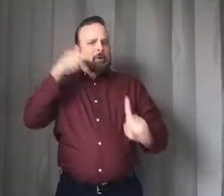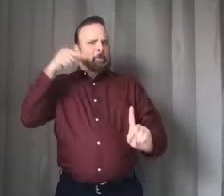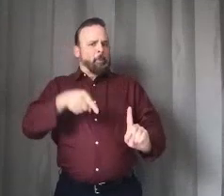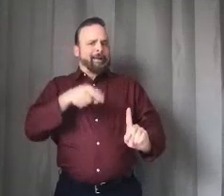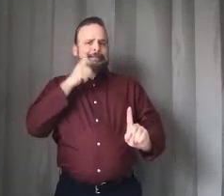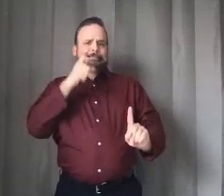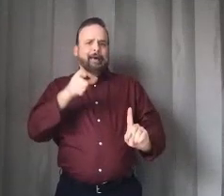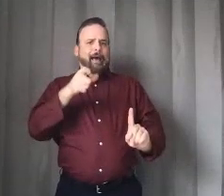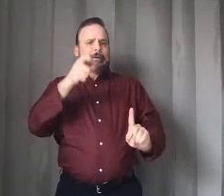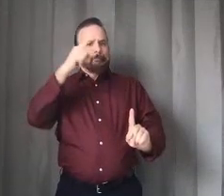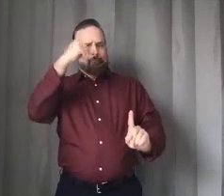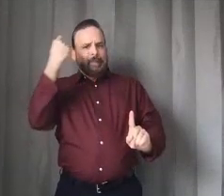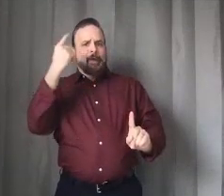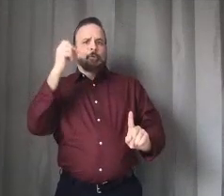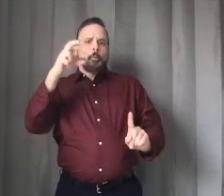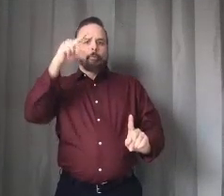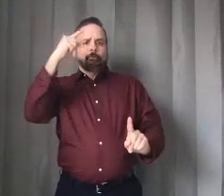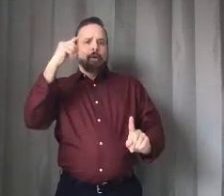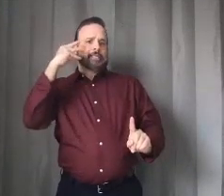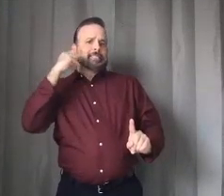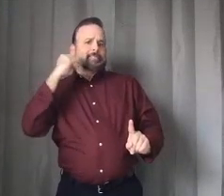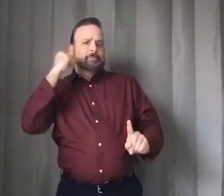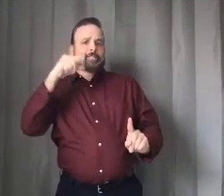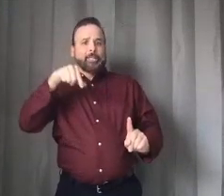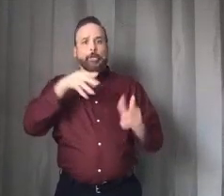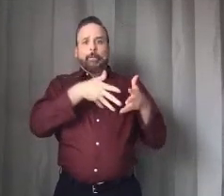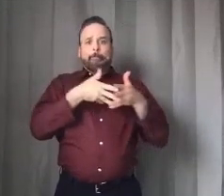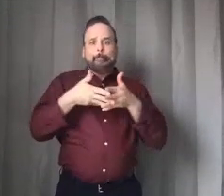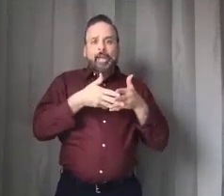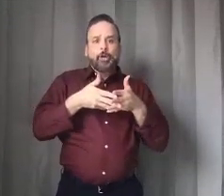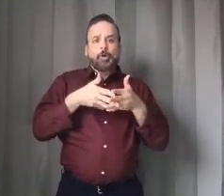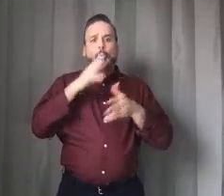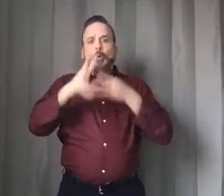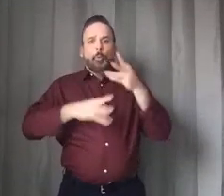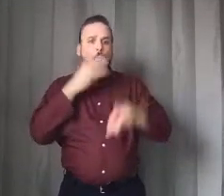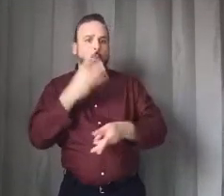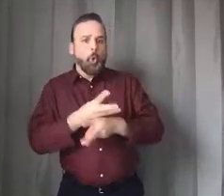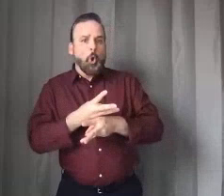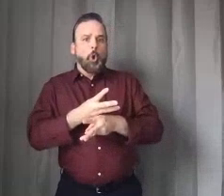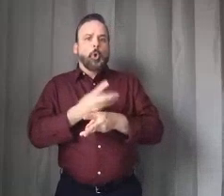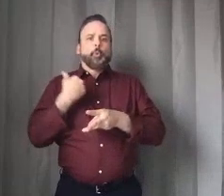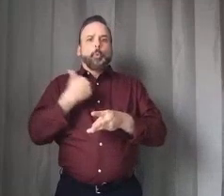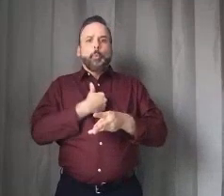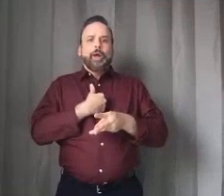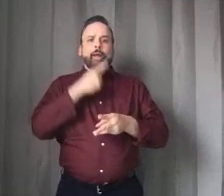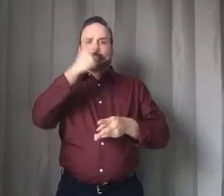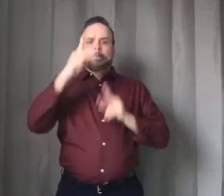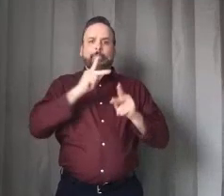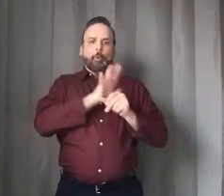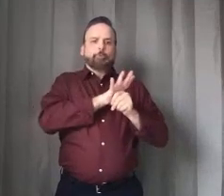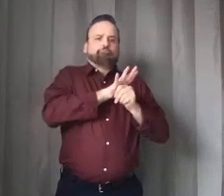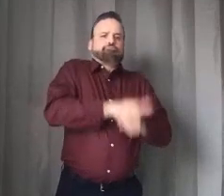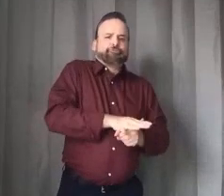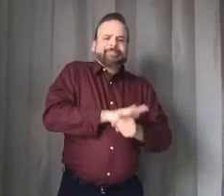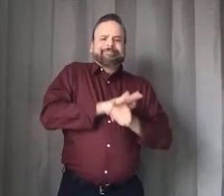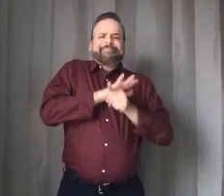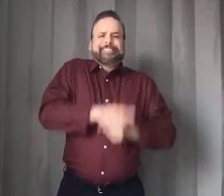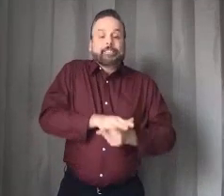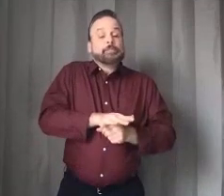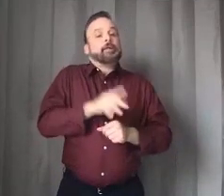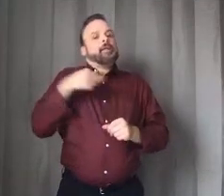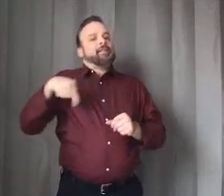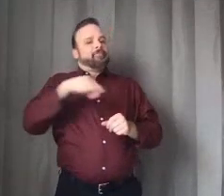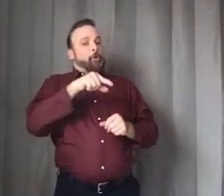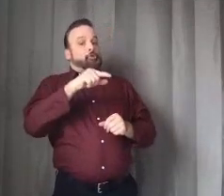Black or the Black experience as it is in America or in the whole world where we're oppressed. Like, those are important stories, but we shouldn't